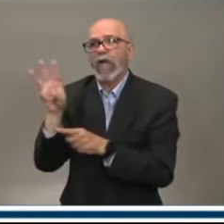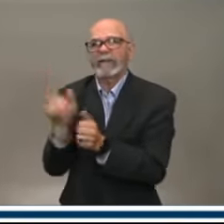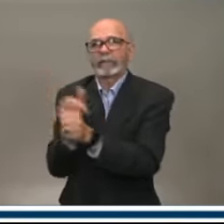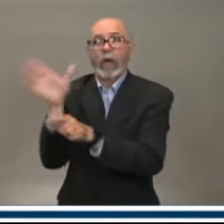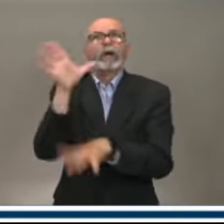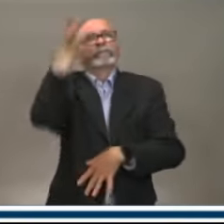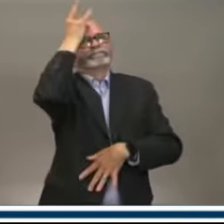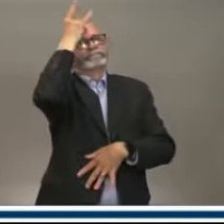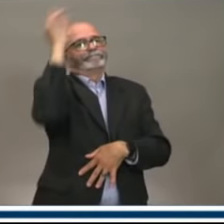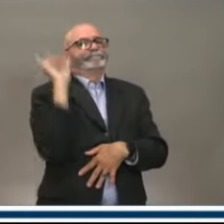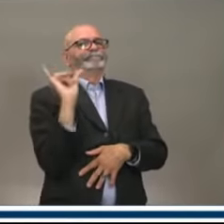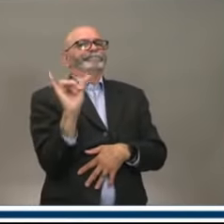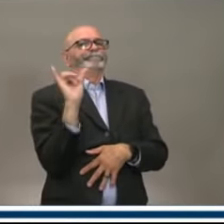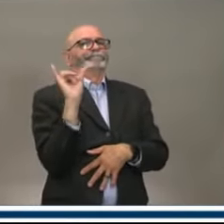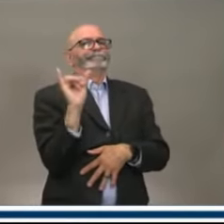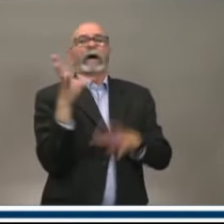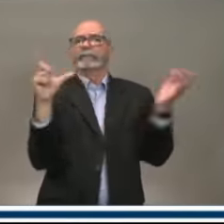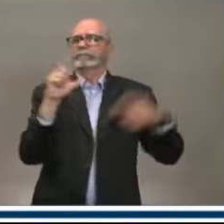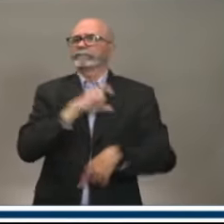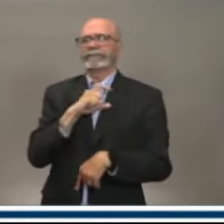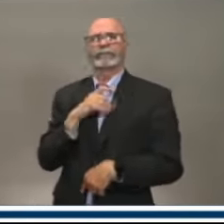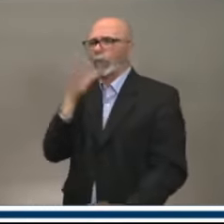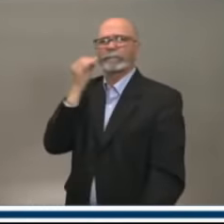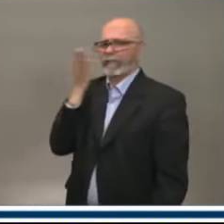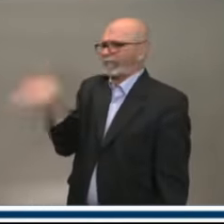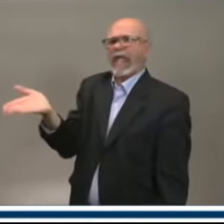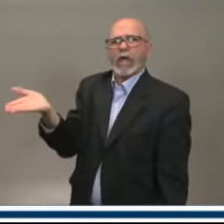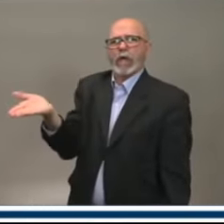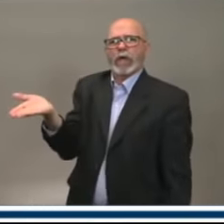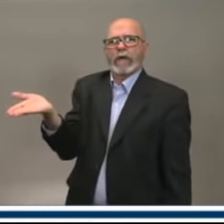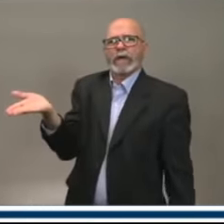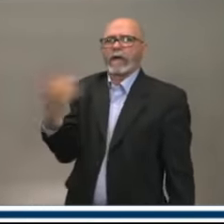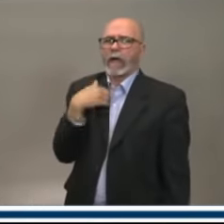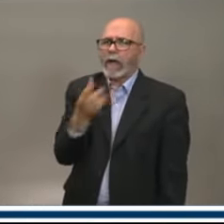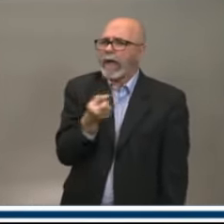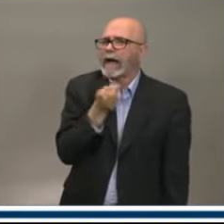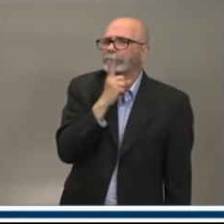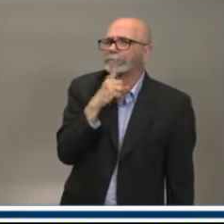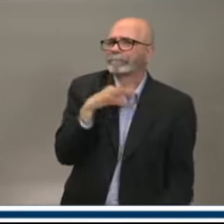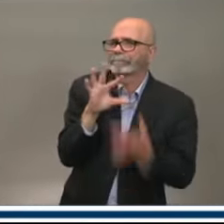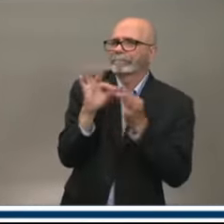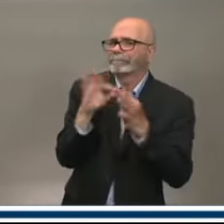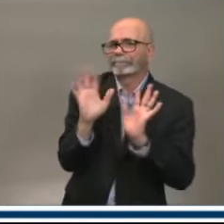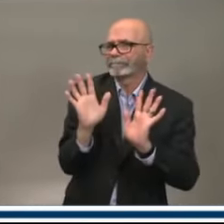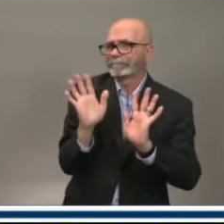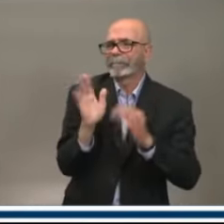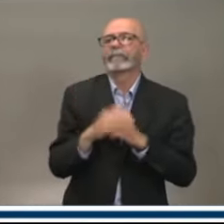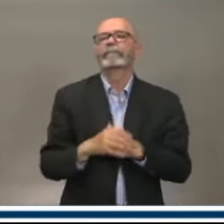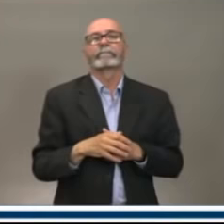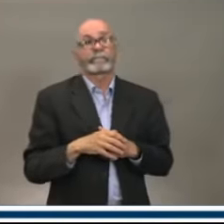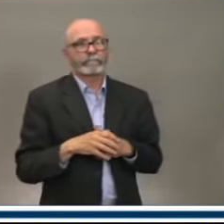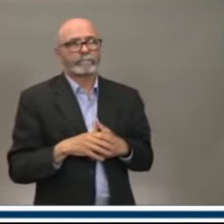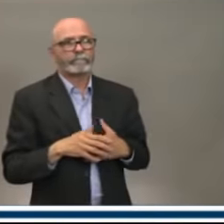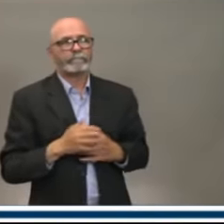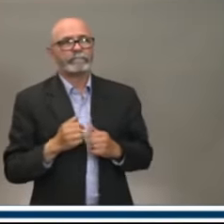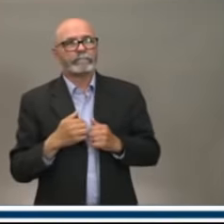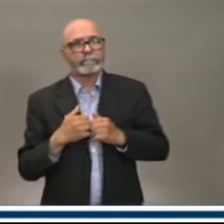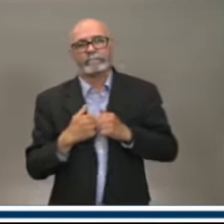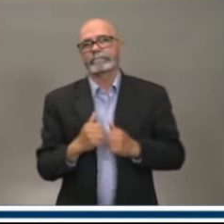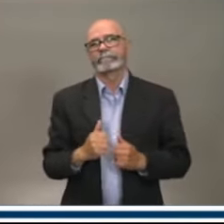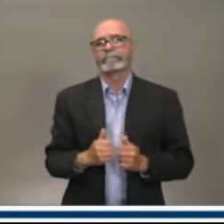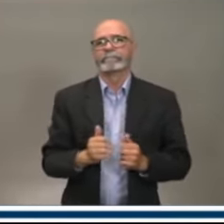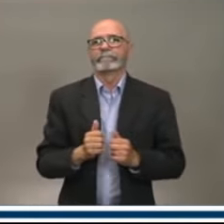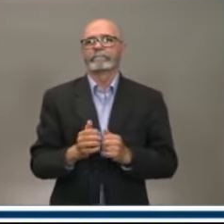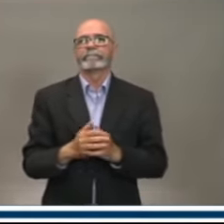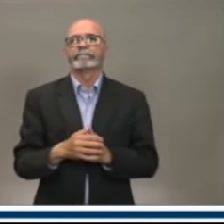that. Daryl, do you have a follow-up? Yes, I know I've spoken to the Amherst Police Department on several occasions, and they're receiving calls from people in the